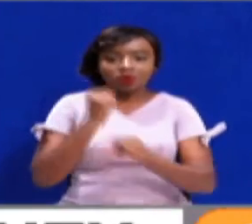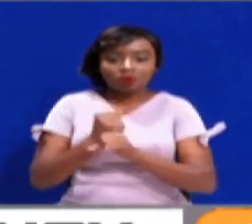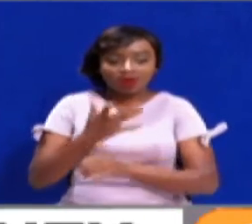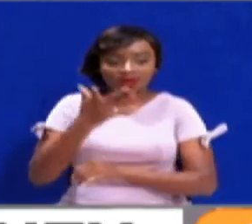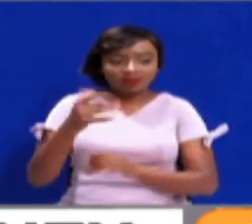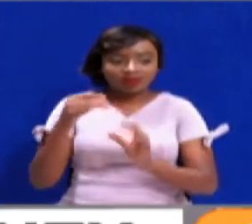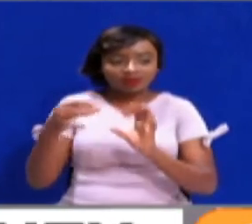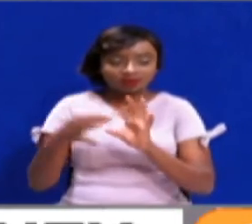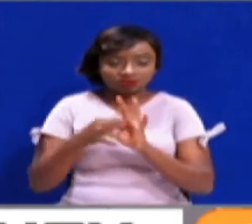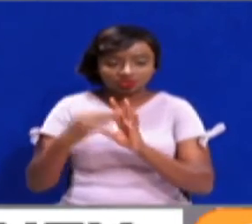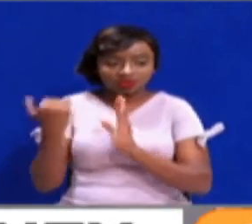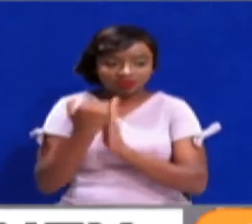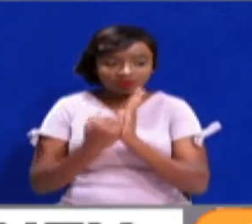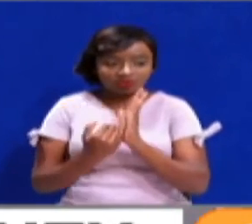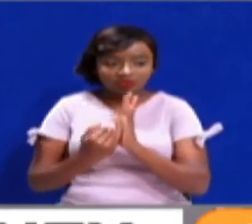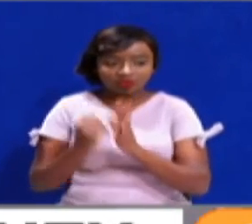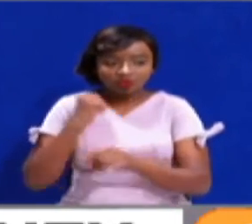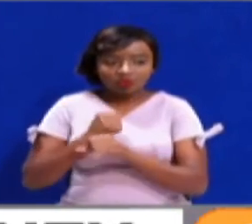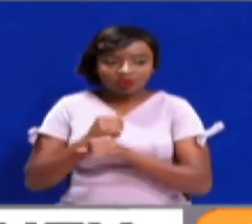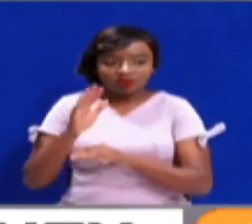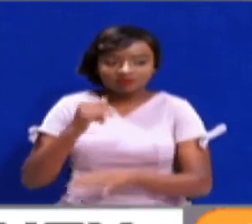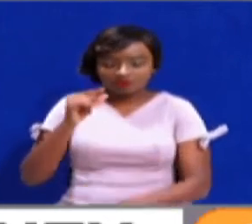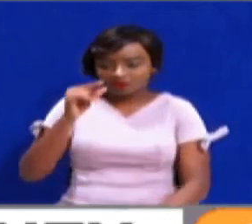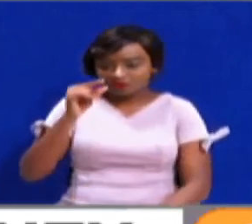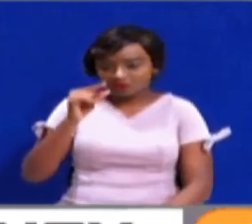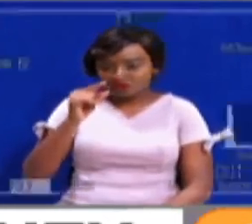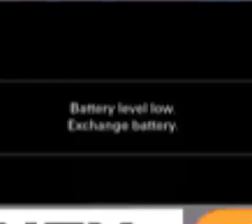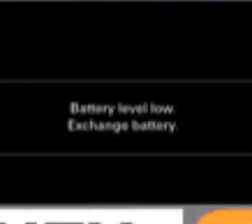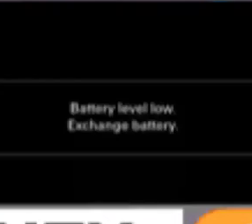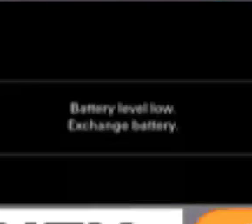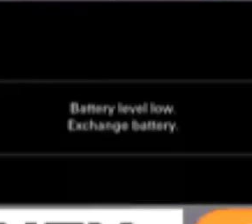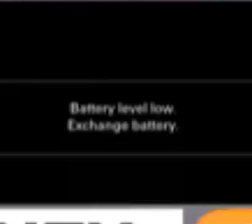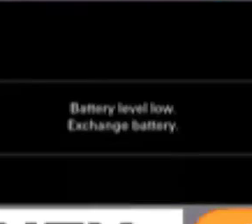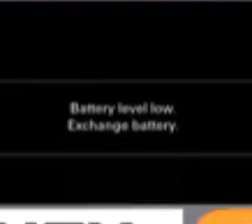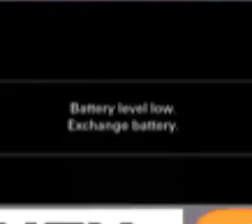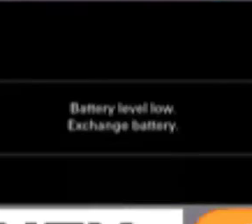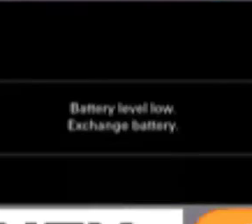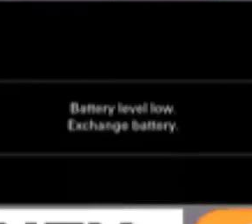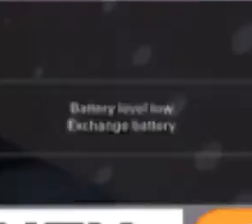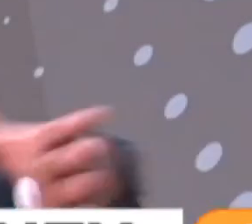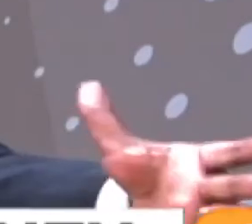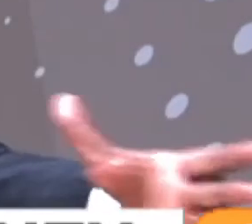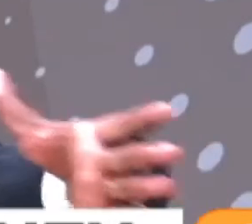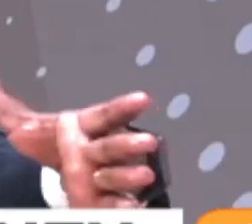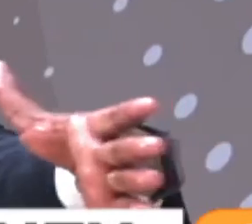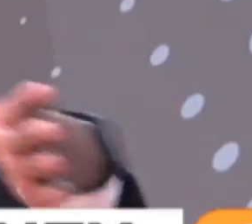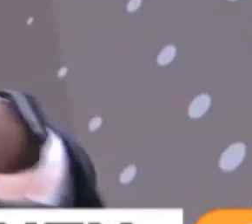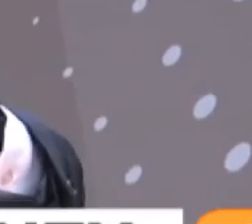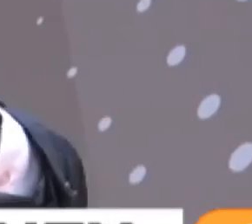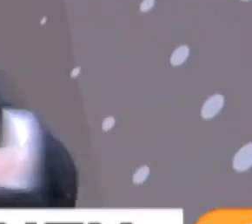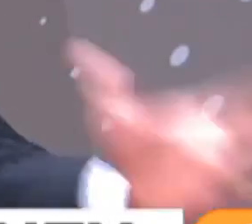mtaani, you know, doing a bit of cleanup here and there. And build a school, a classroom. Wouldn't it probably be a